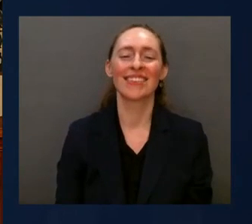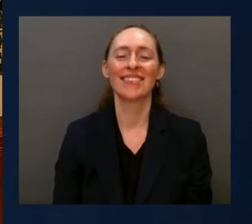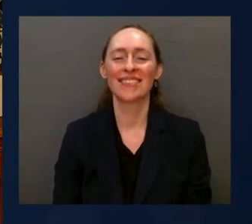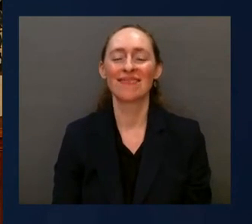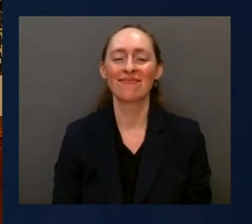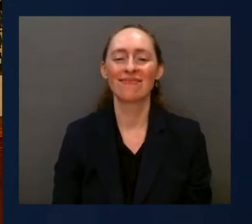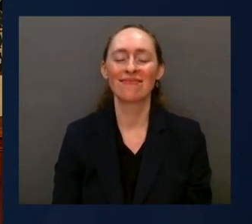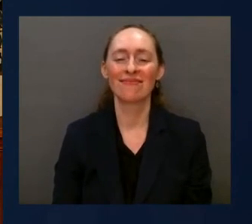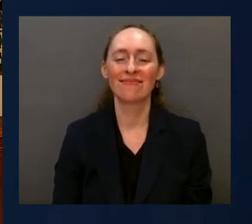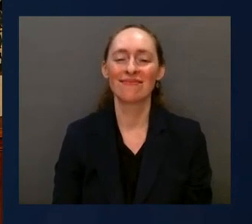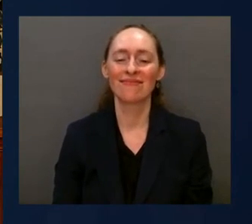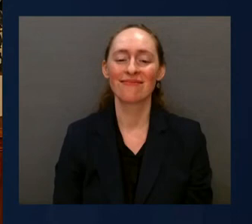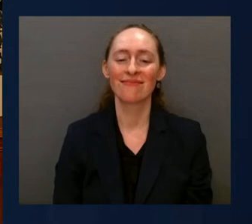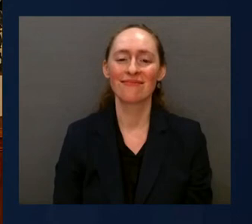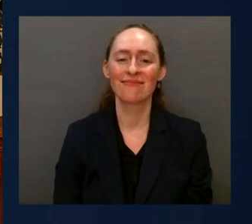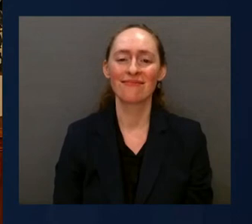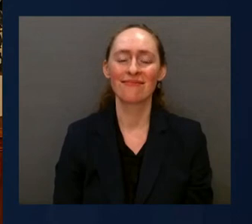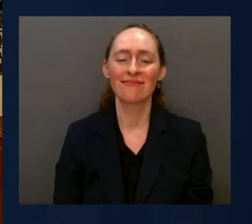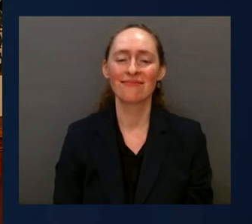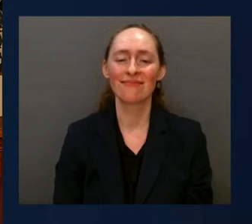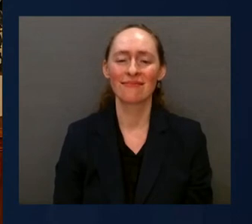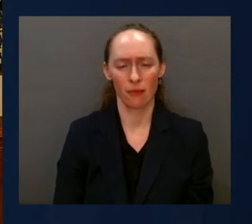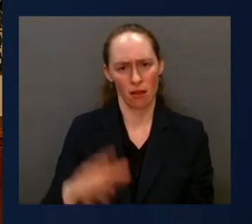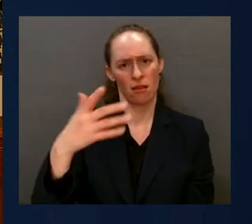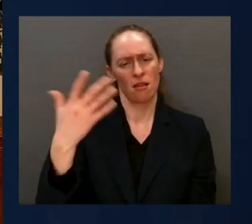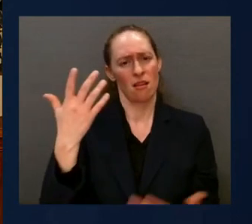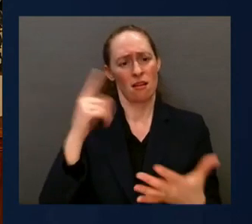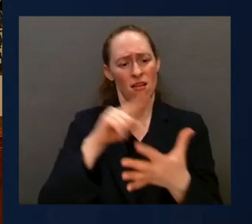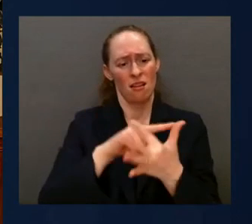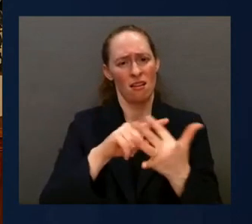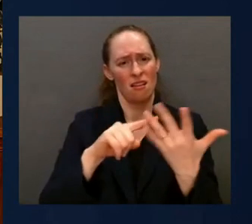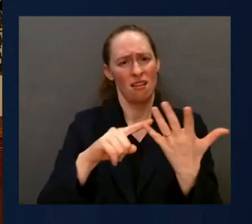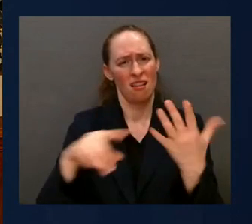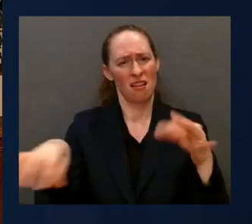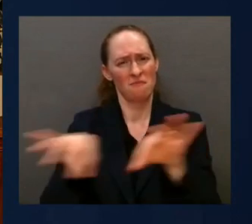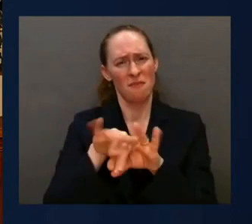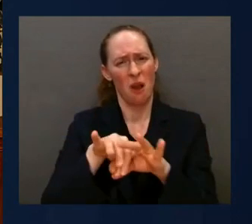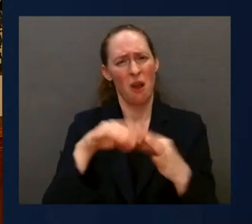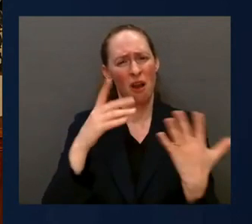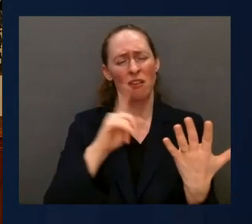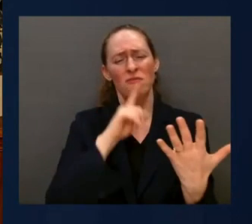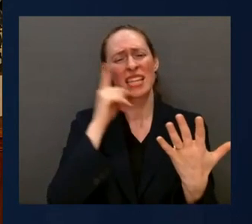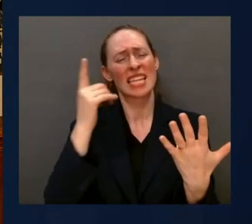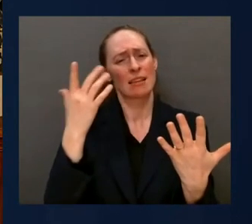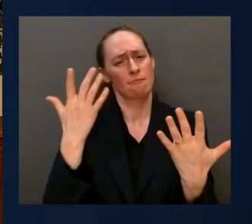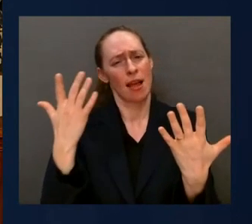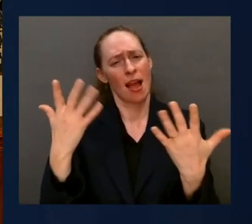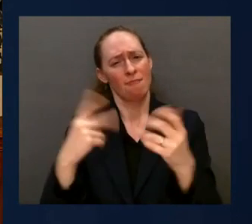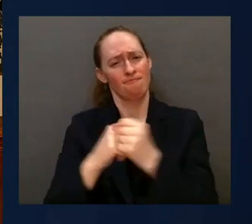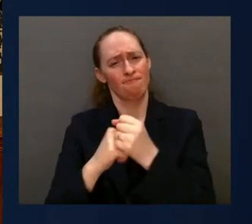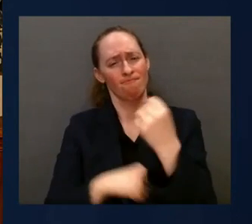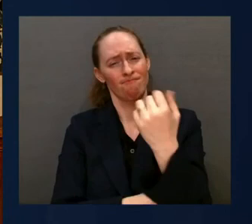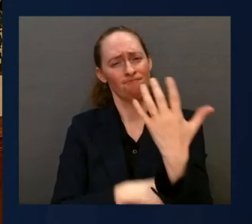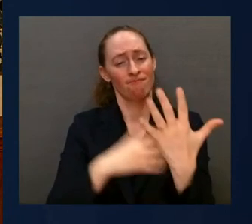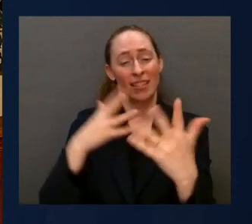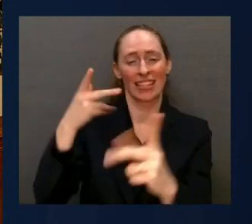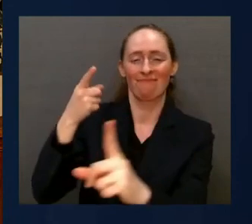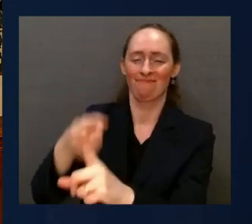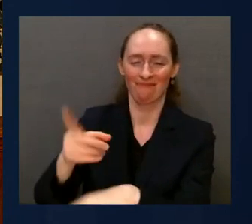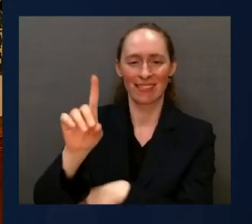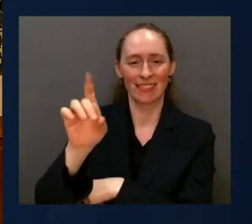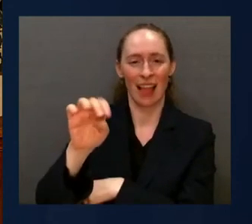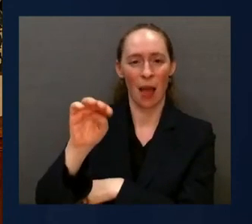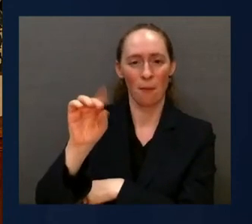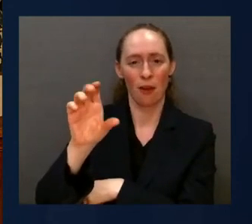itself. It's the most fundamental thing of all. With democracy, everything's possible. Without